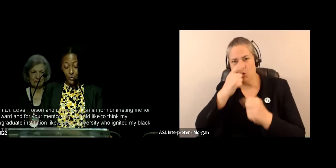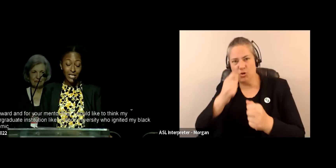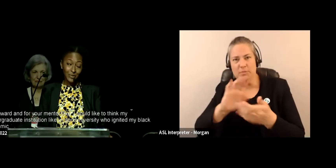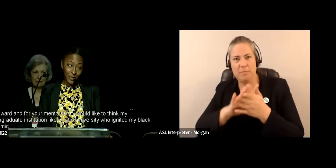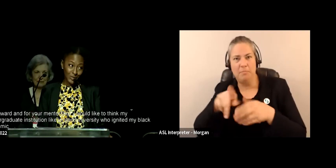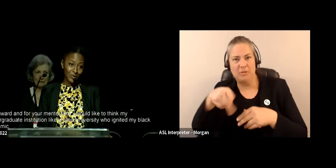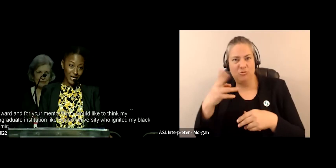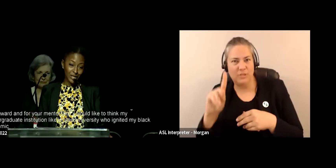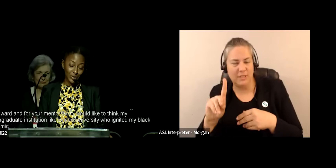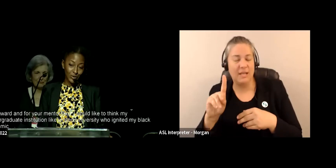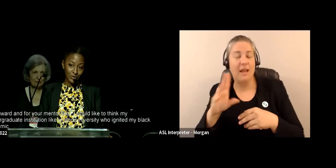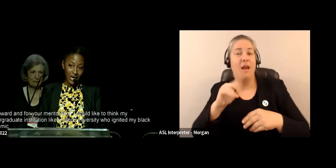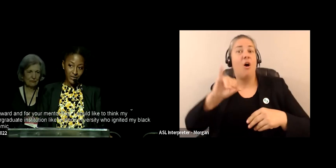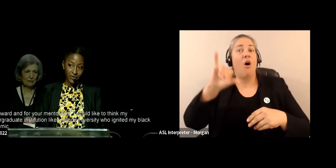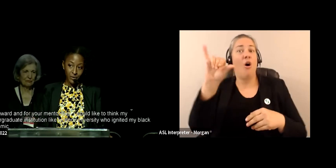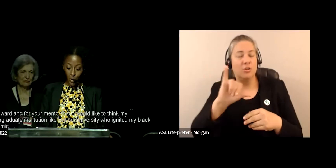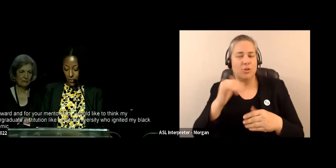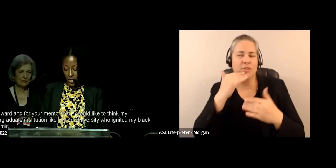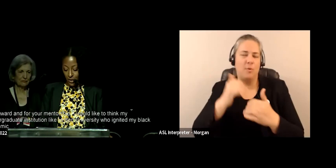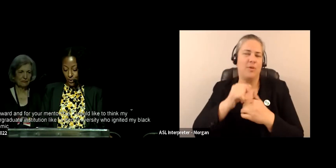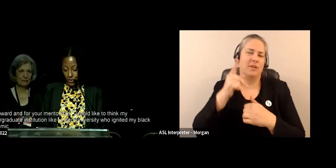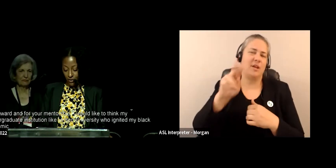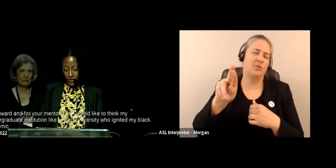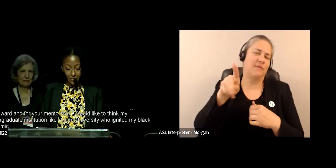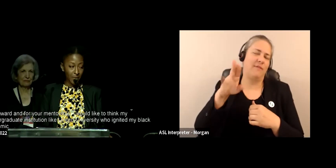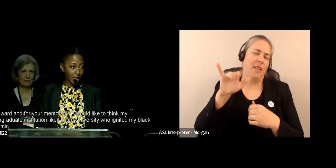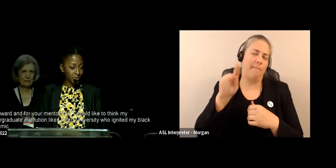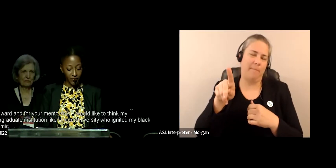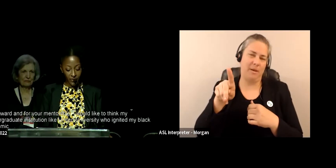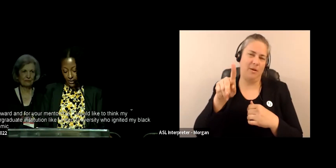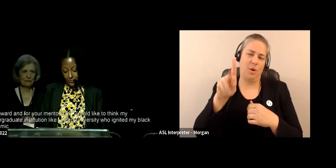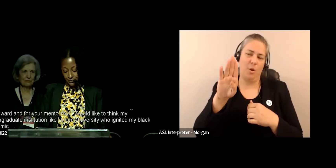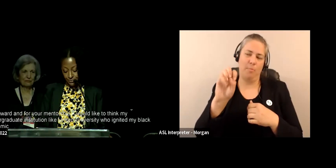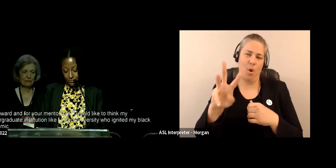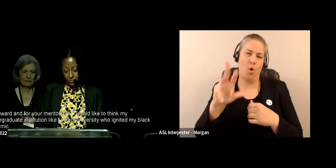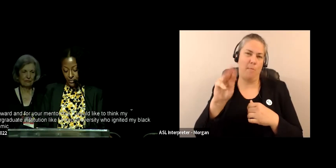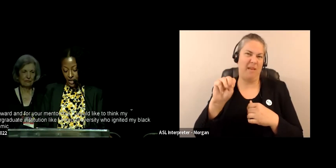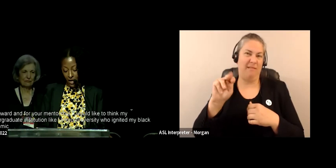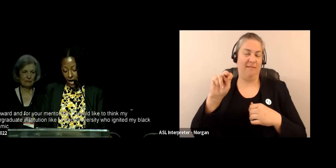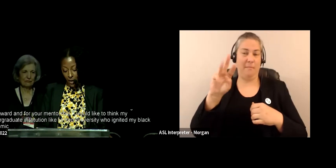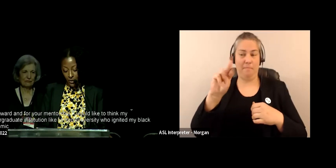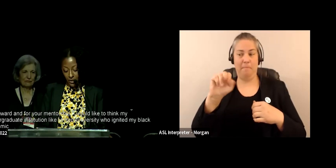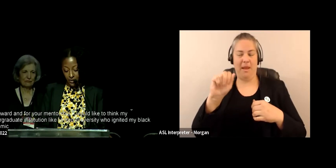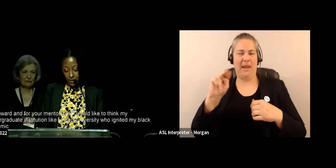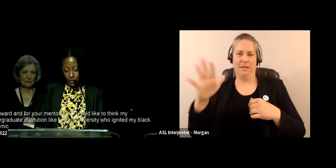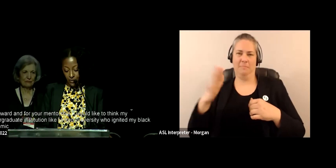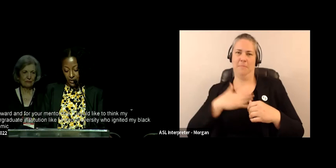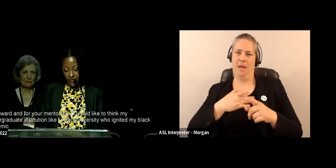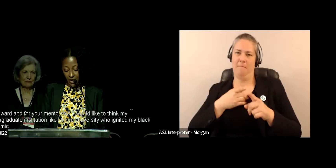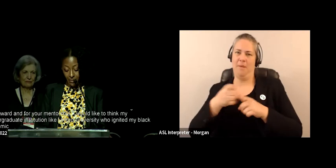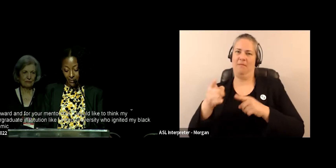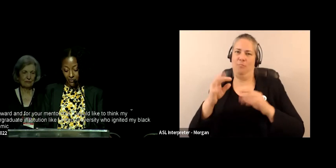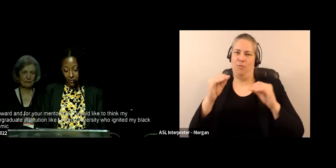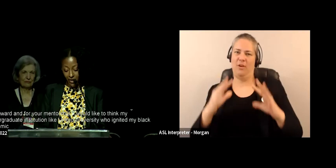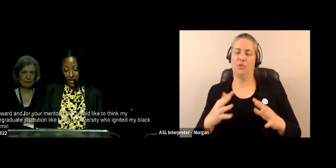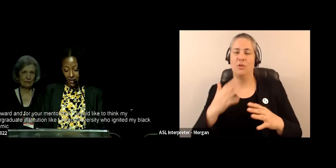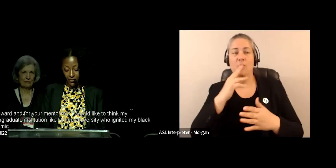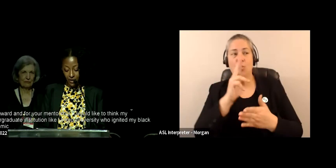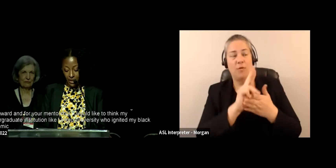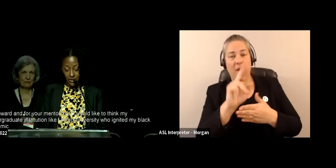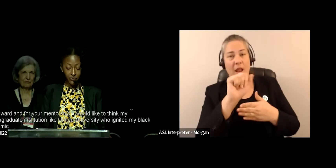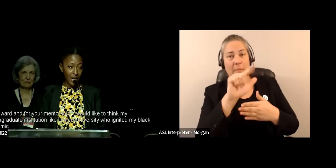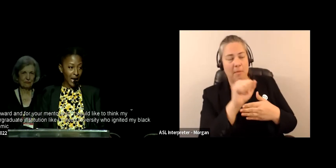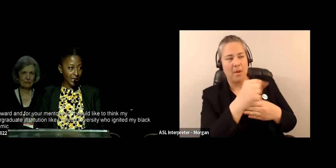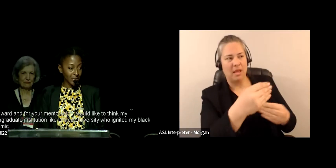with a special thank you to Dr. Philip Bowman, who served as my major professor. I want to thank the University of Alabama for providing